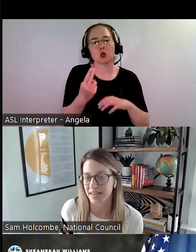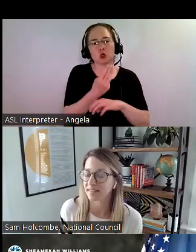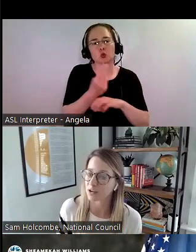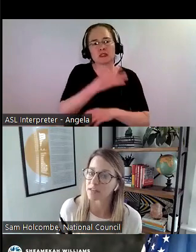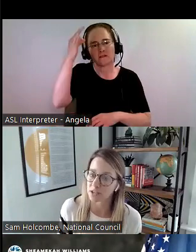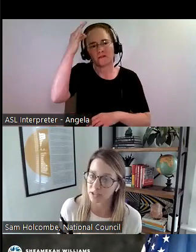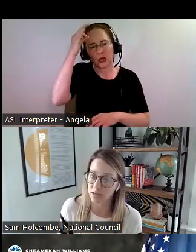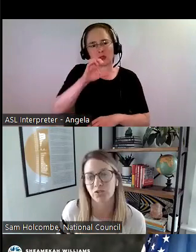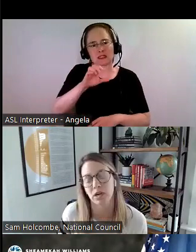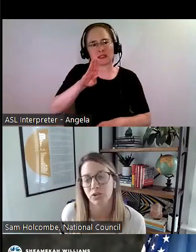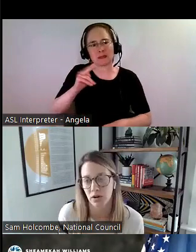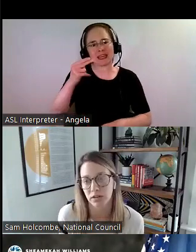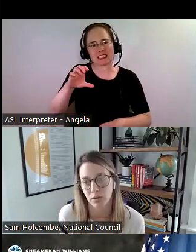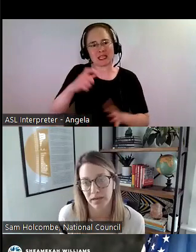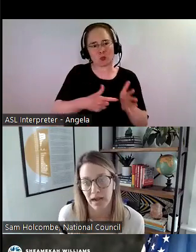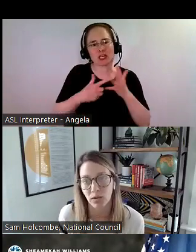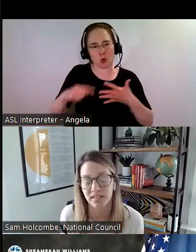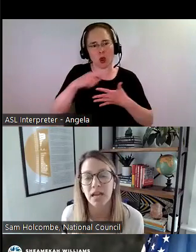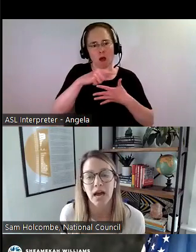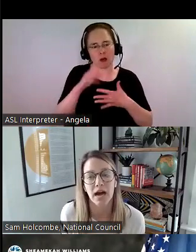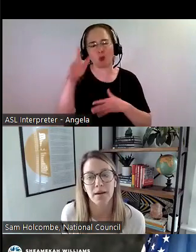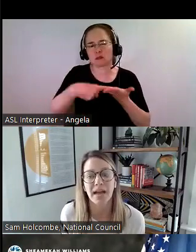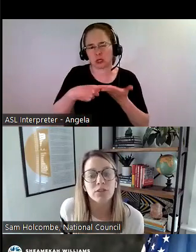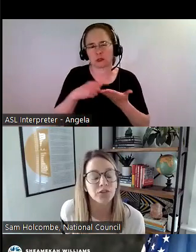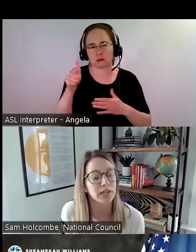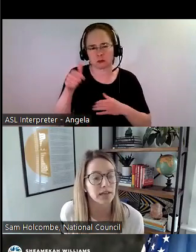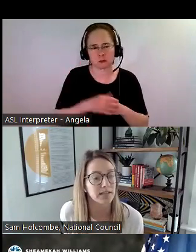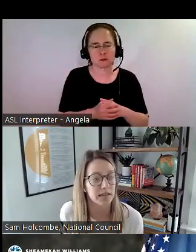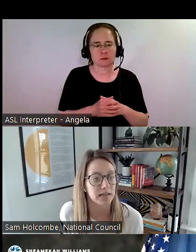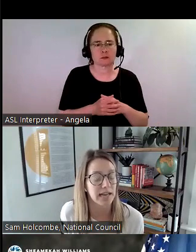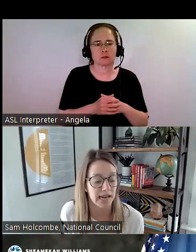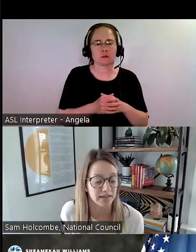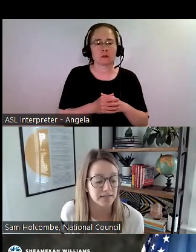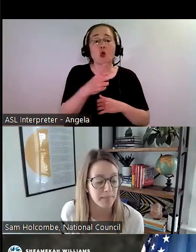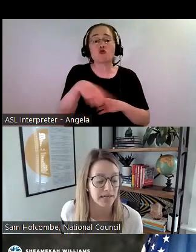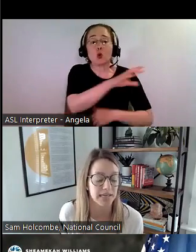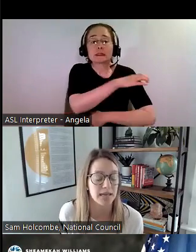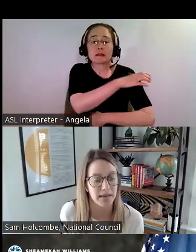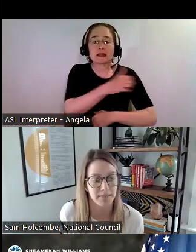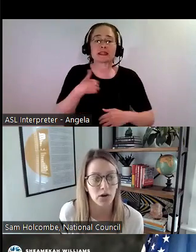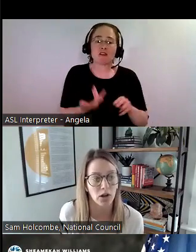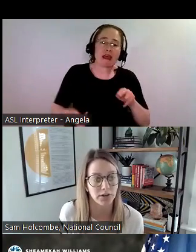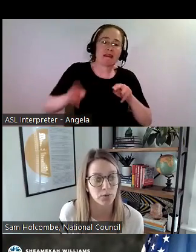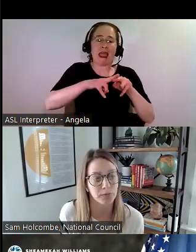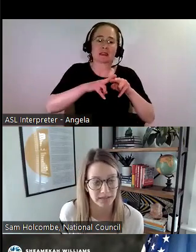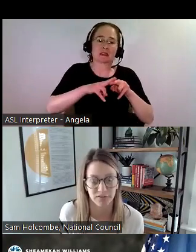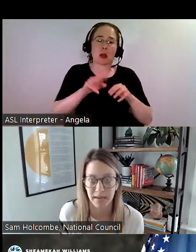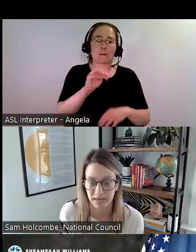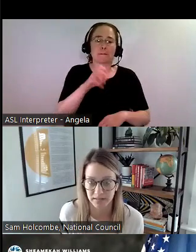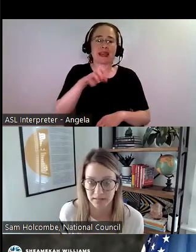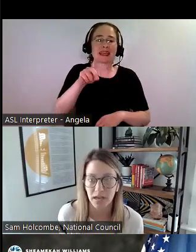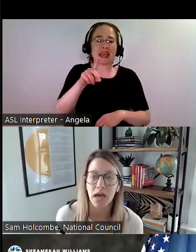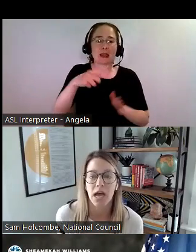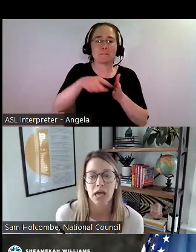federal CCBHC criteria, which I will talk a little bit about. And those clinics get an enhanced Medicaid payment called a